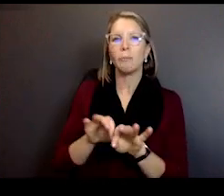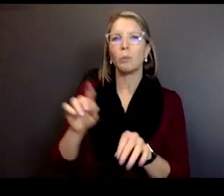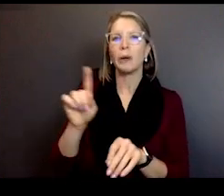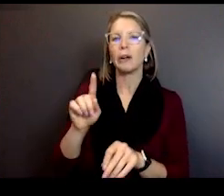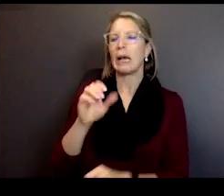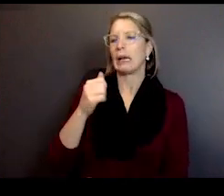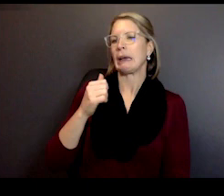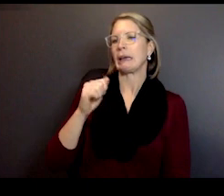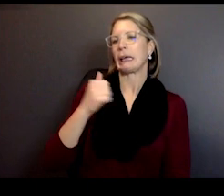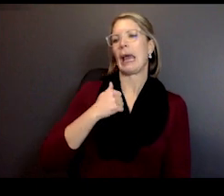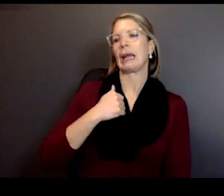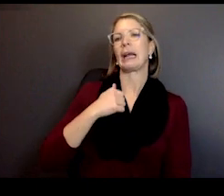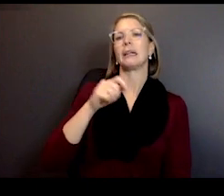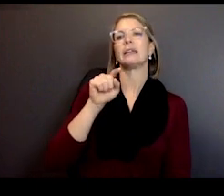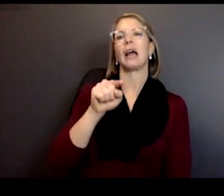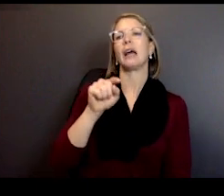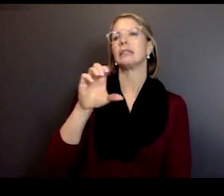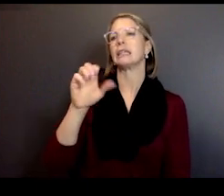at